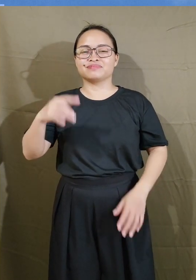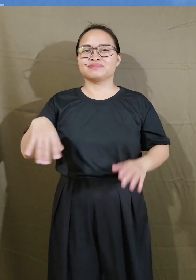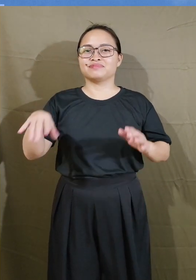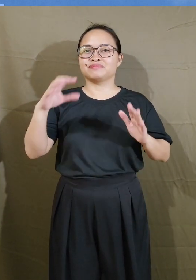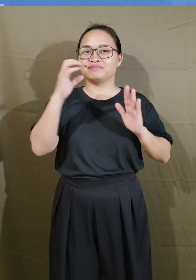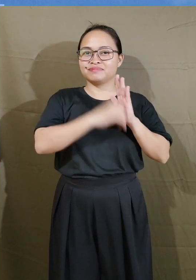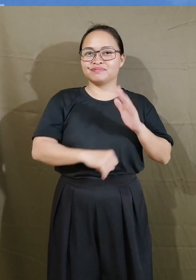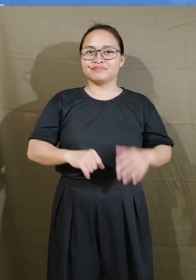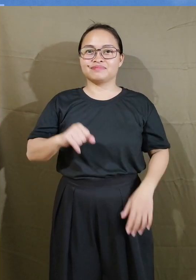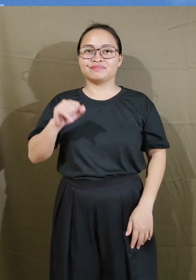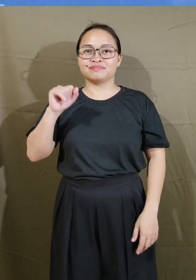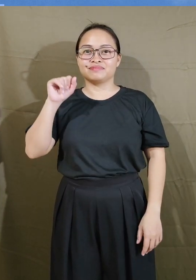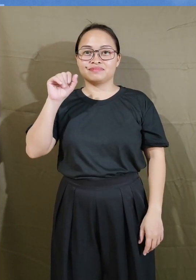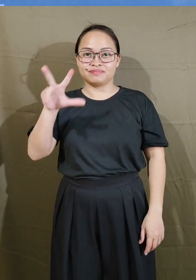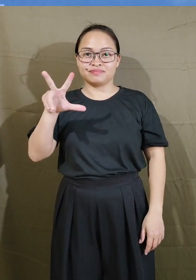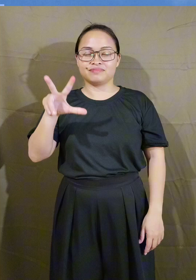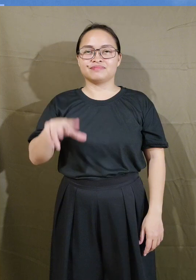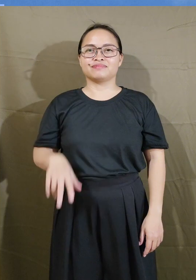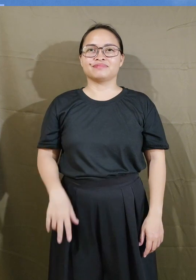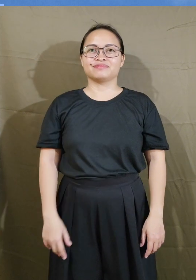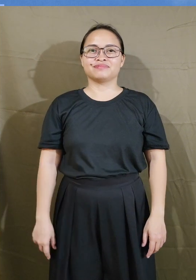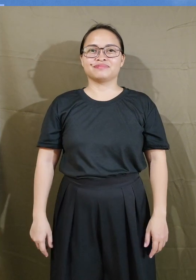8 minus 3,